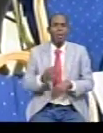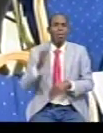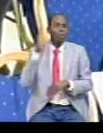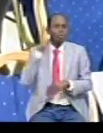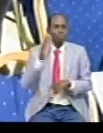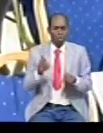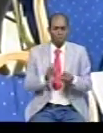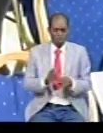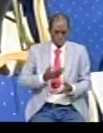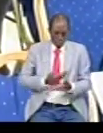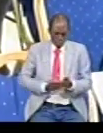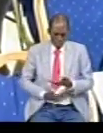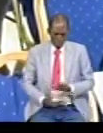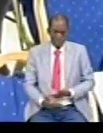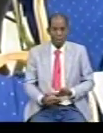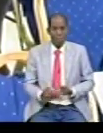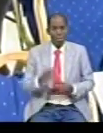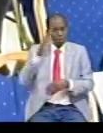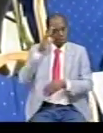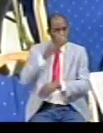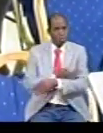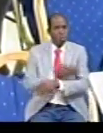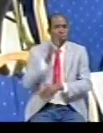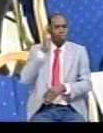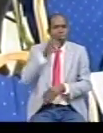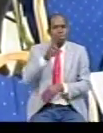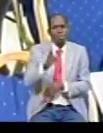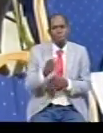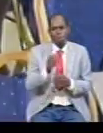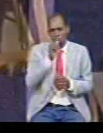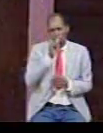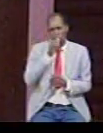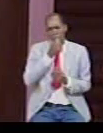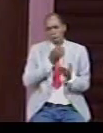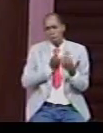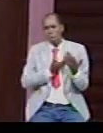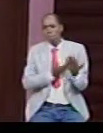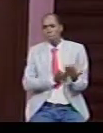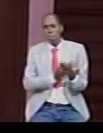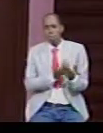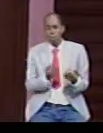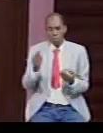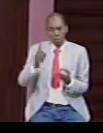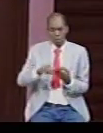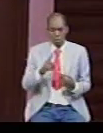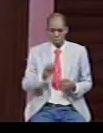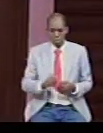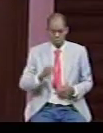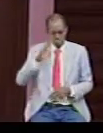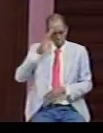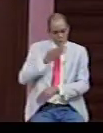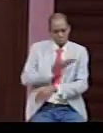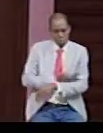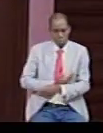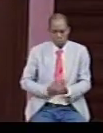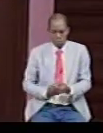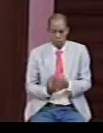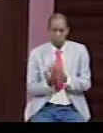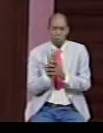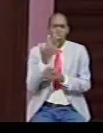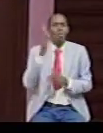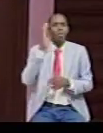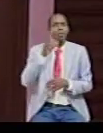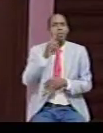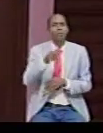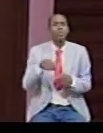bear sons, would you tarry for them till they were grown? Will you stay